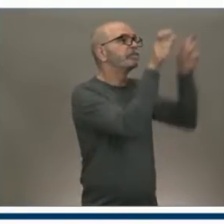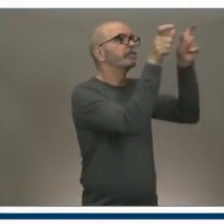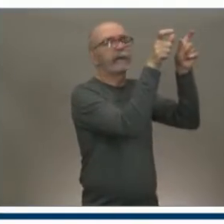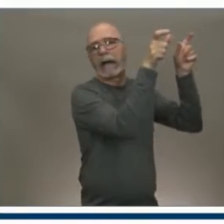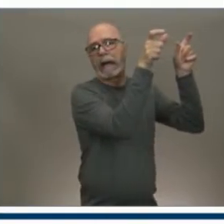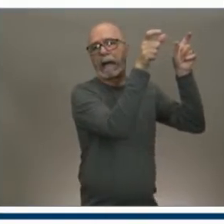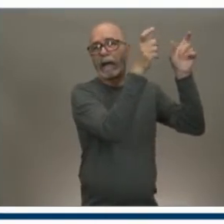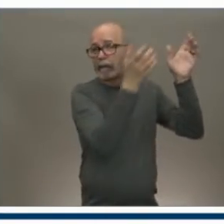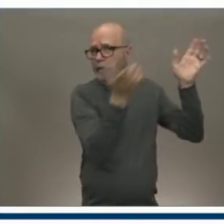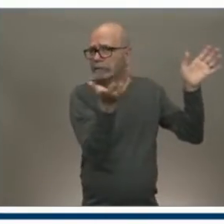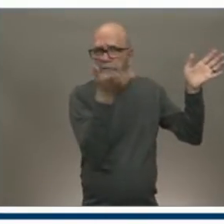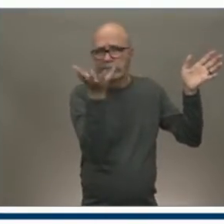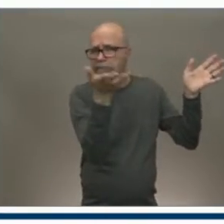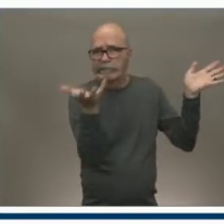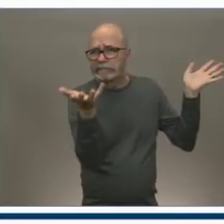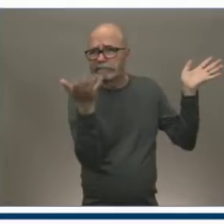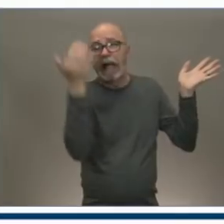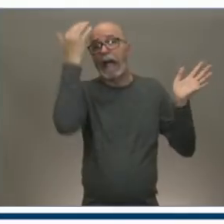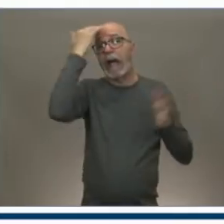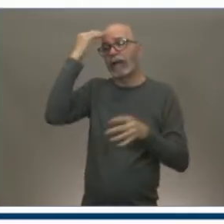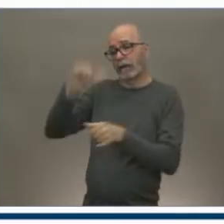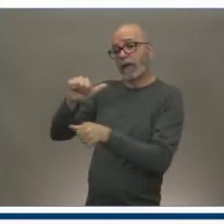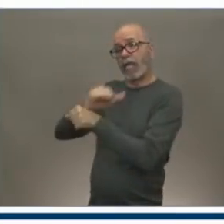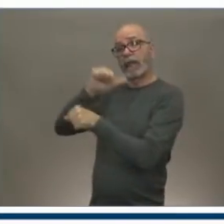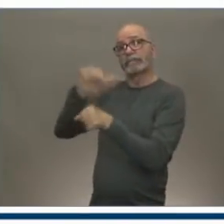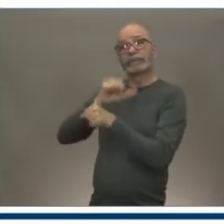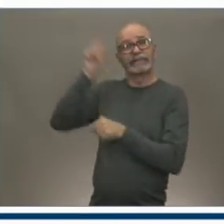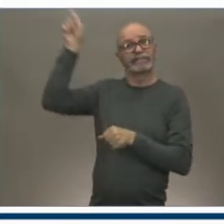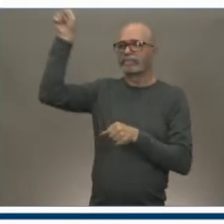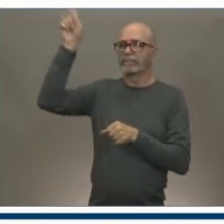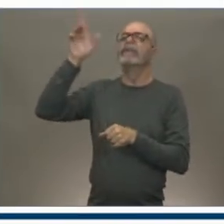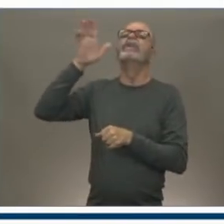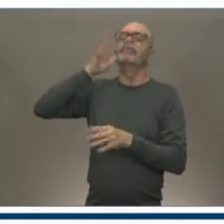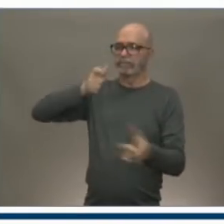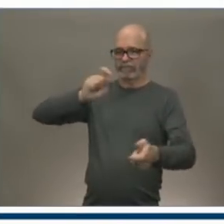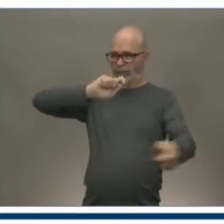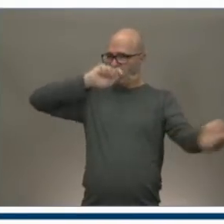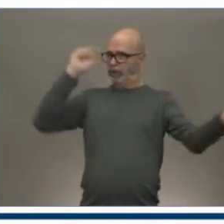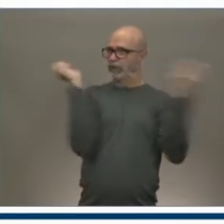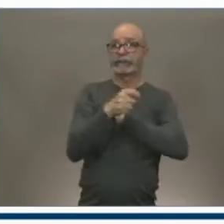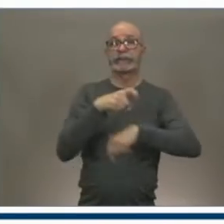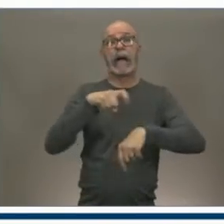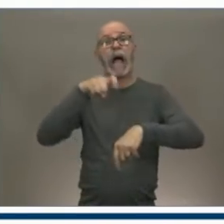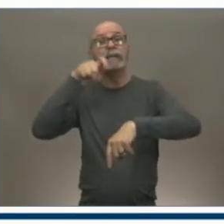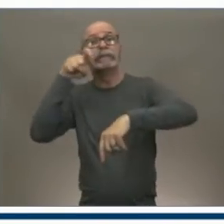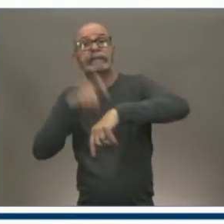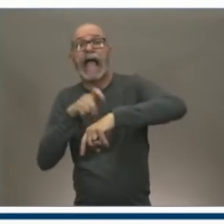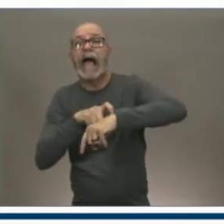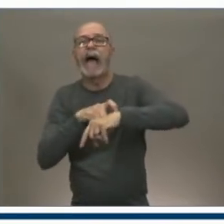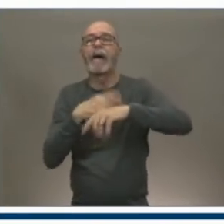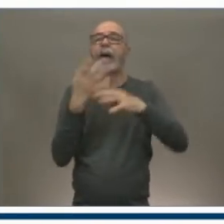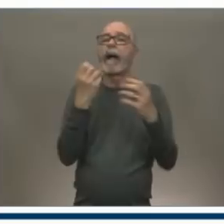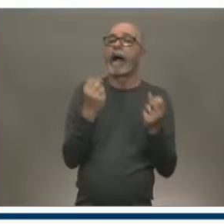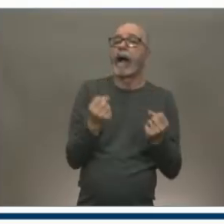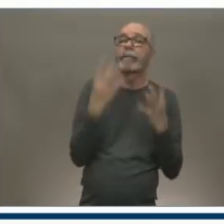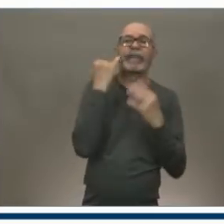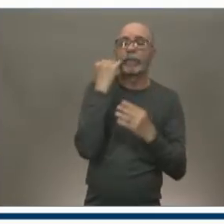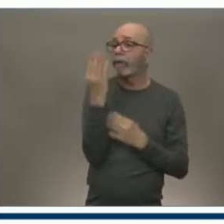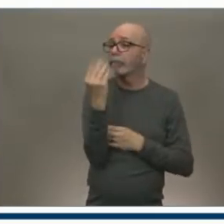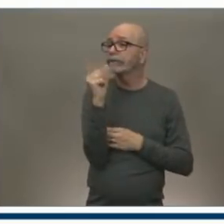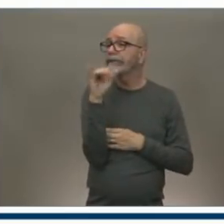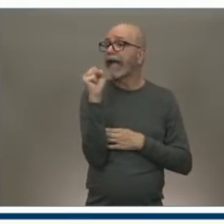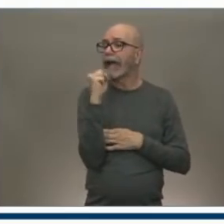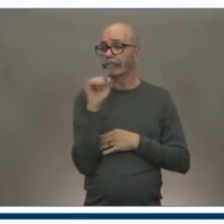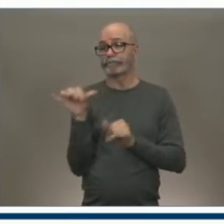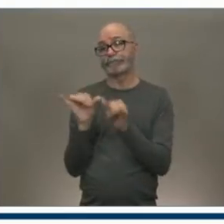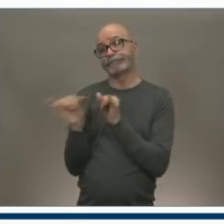do see even in Alberta they're looking at adjusting their quarantine time for people that test positive for